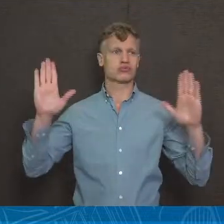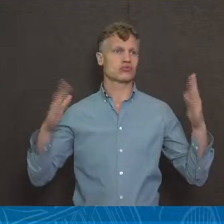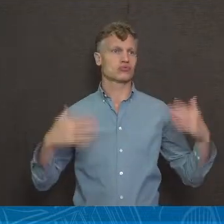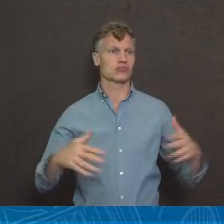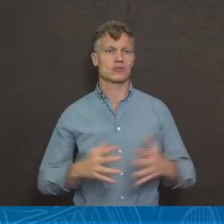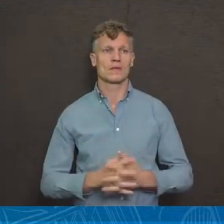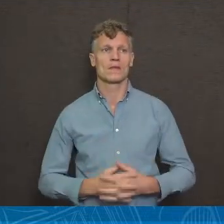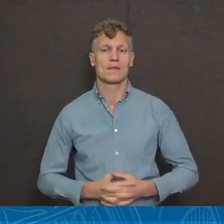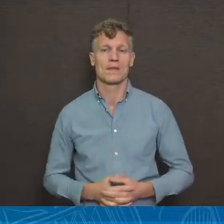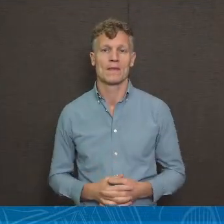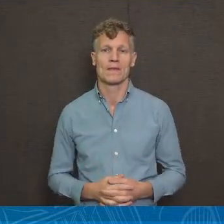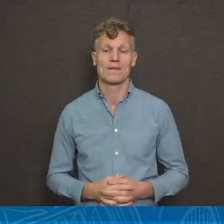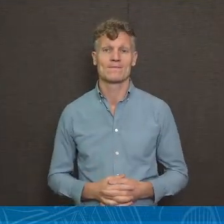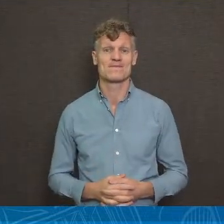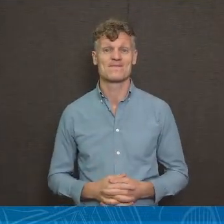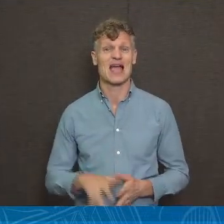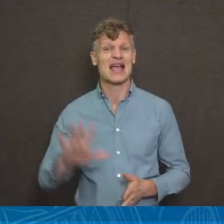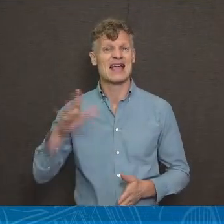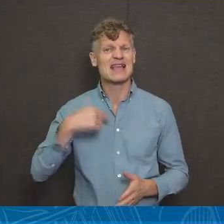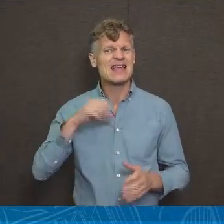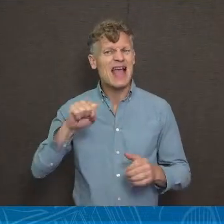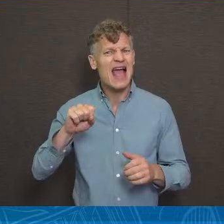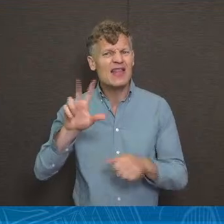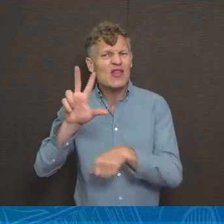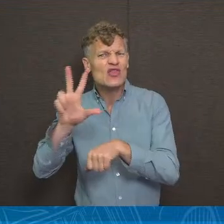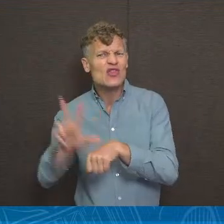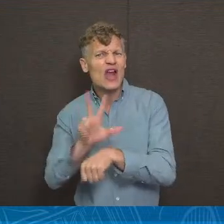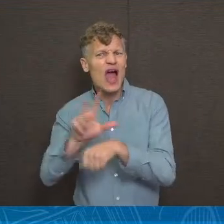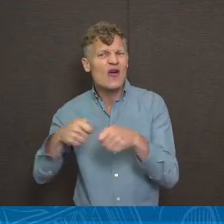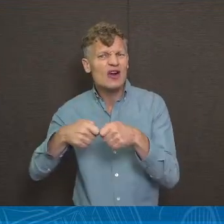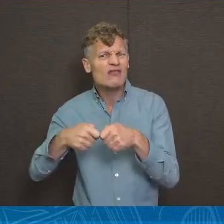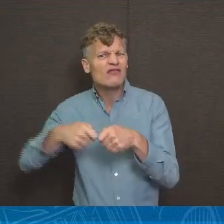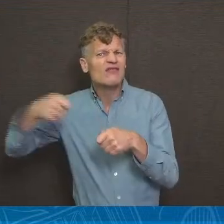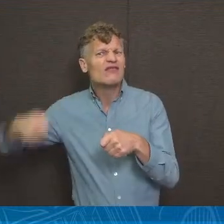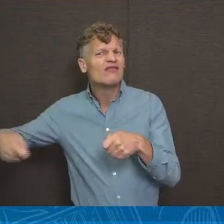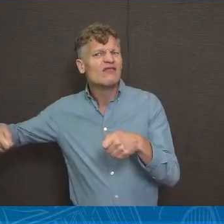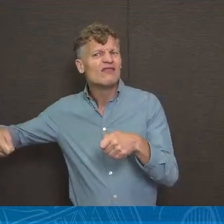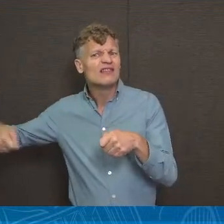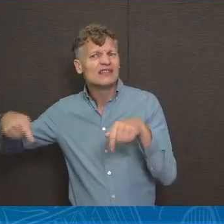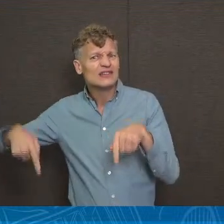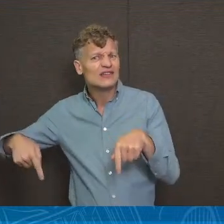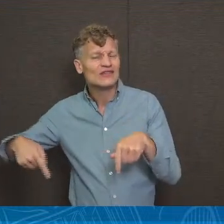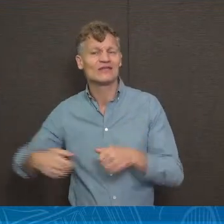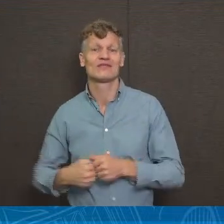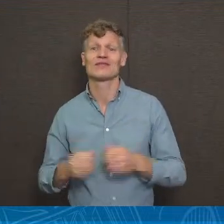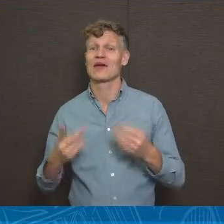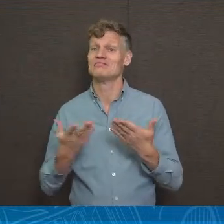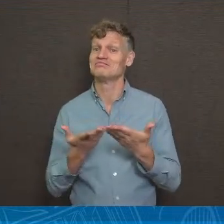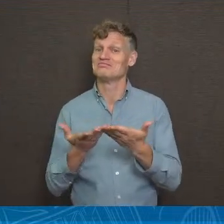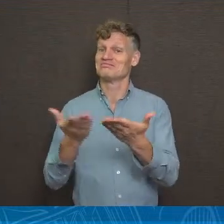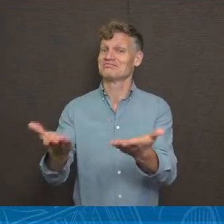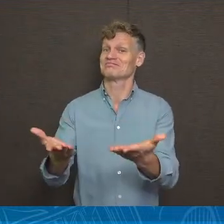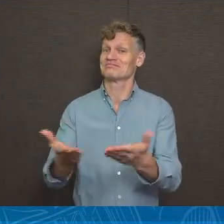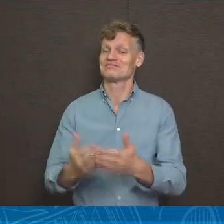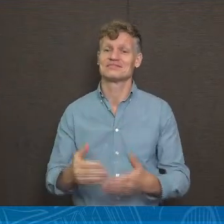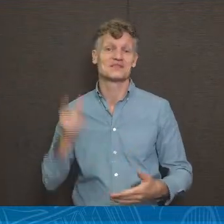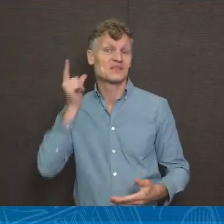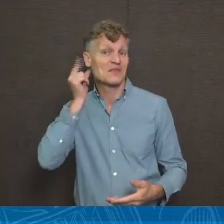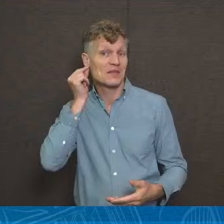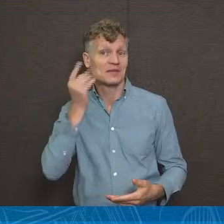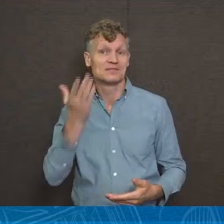extend the session by 3 hours? So let's start from the front row and then we go in circle. Please, madam.